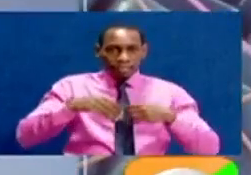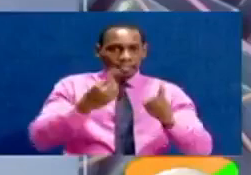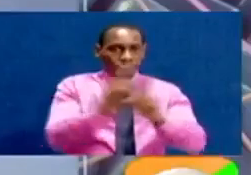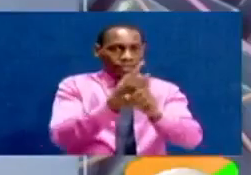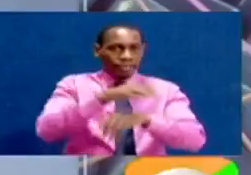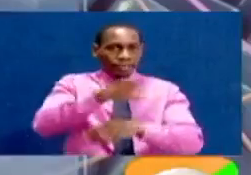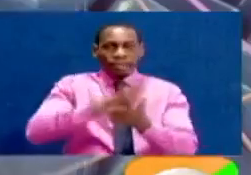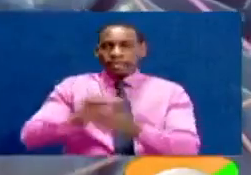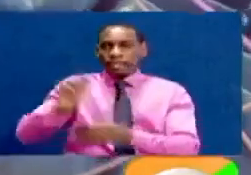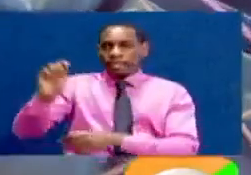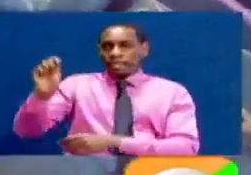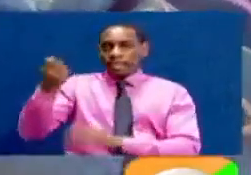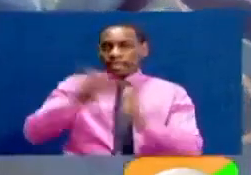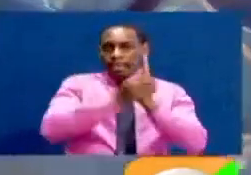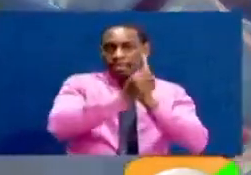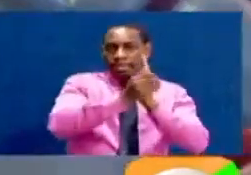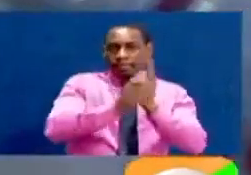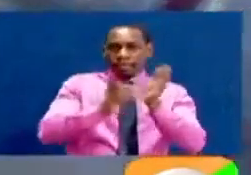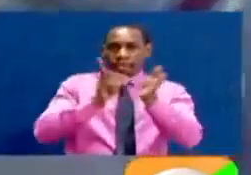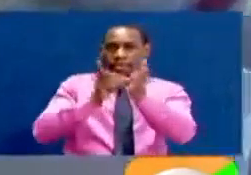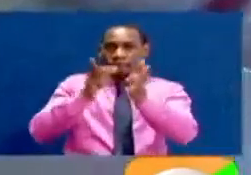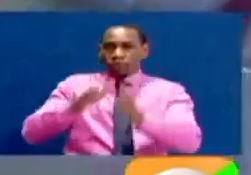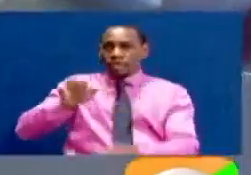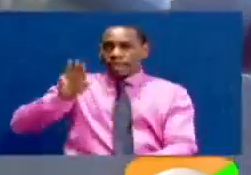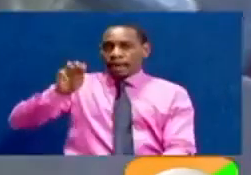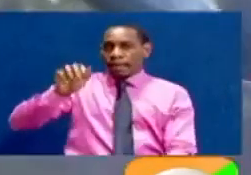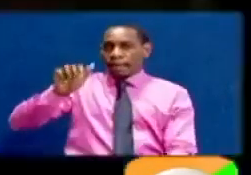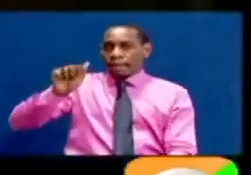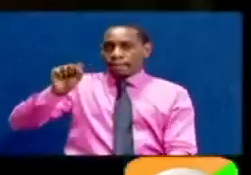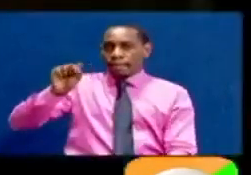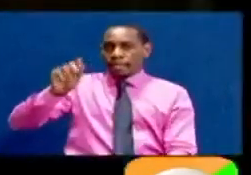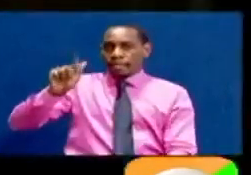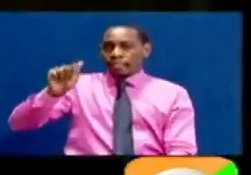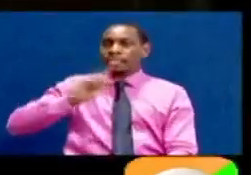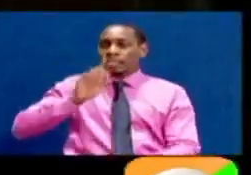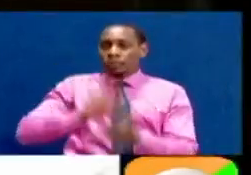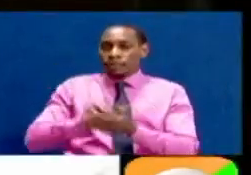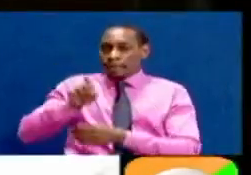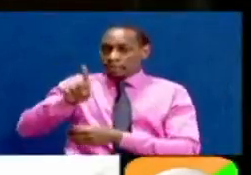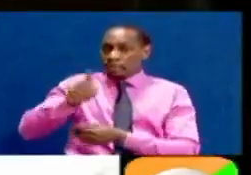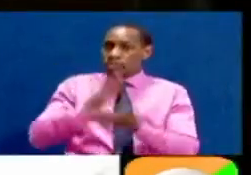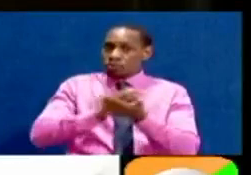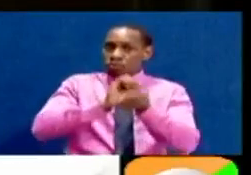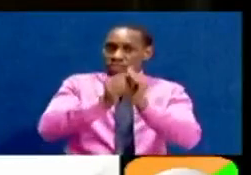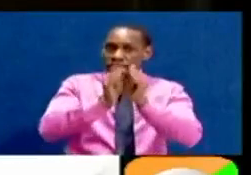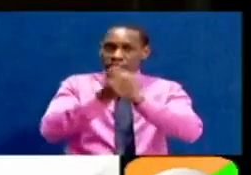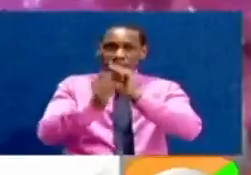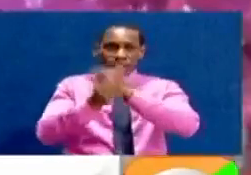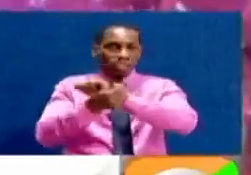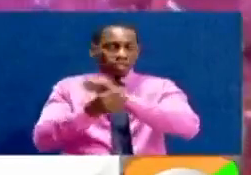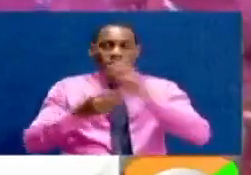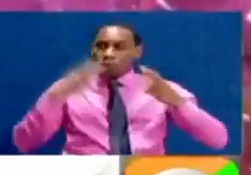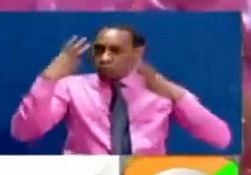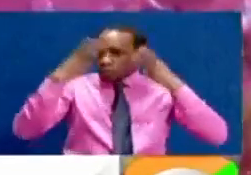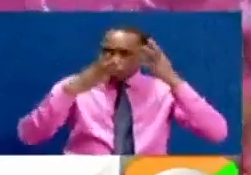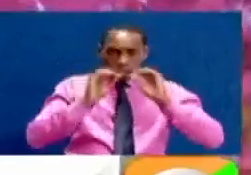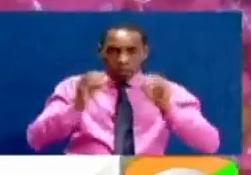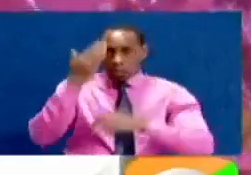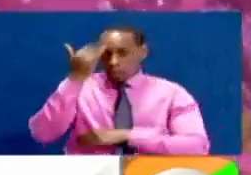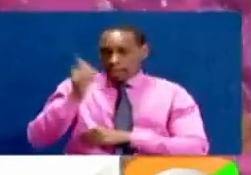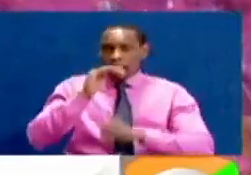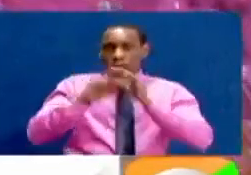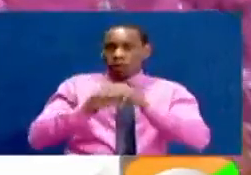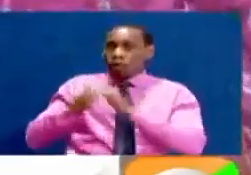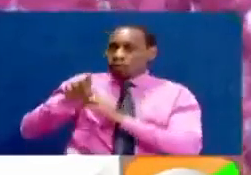hosts. Kenyan scientist Dr. Moses Masika says the fact that the virus is mutating is not a cause for alarm, because